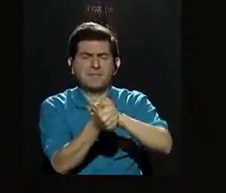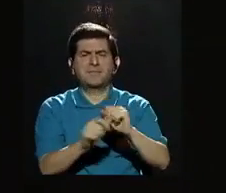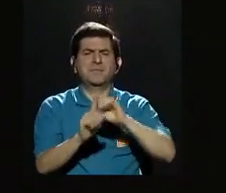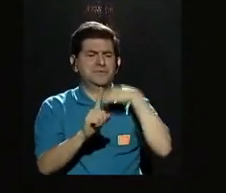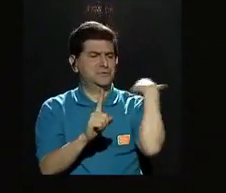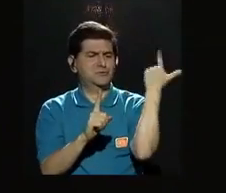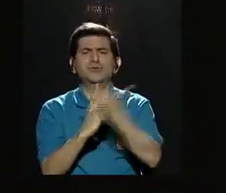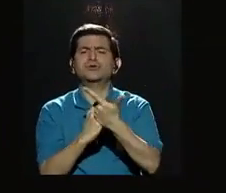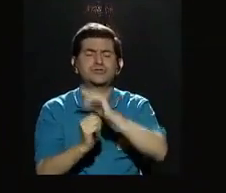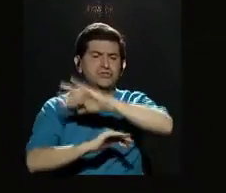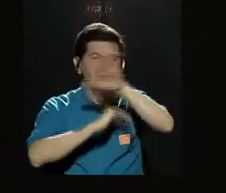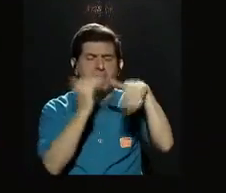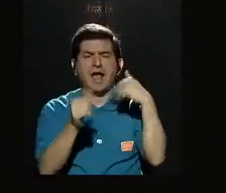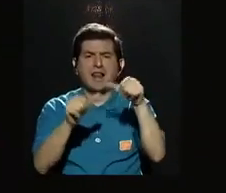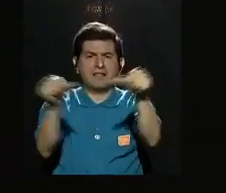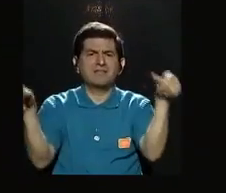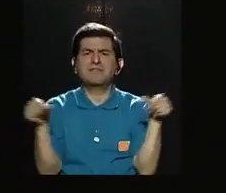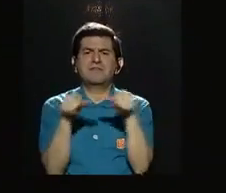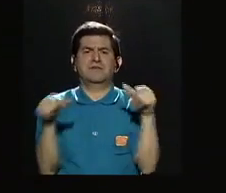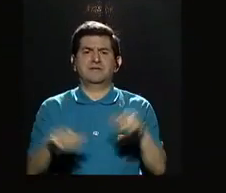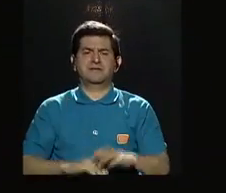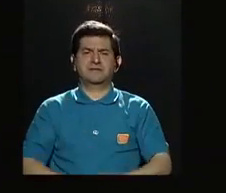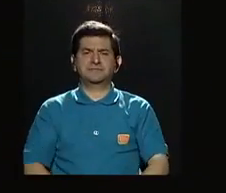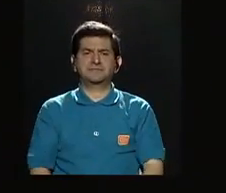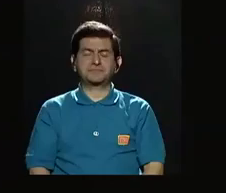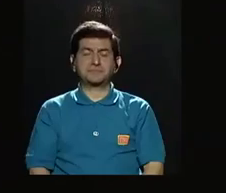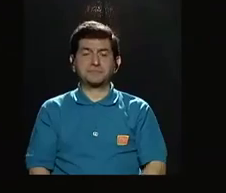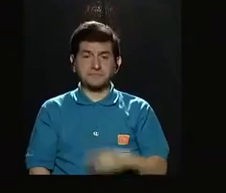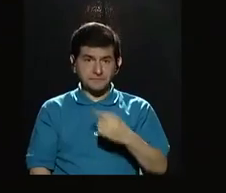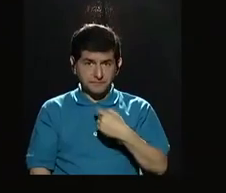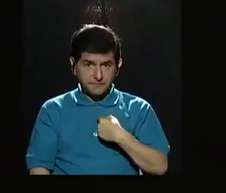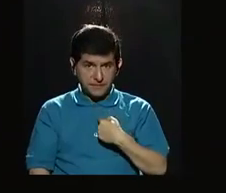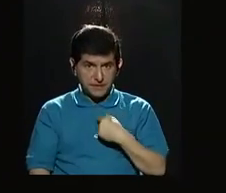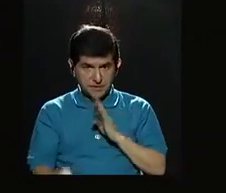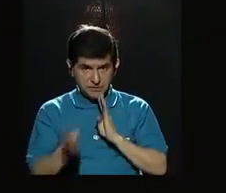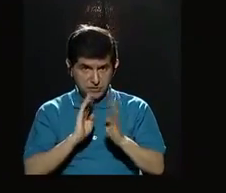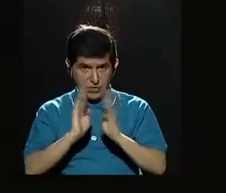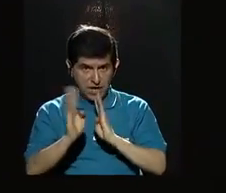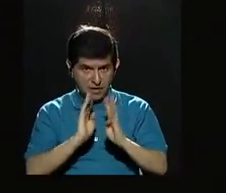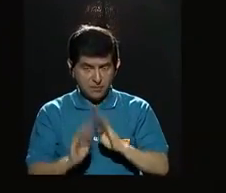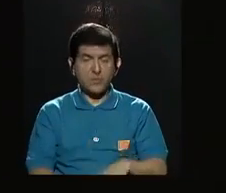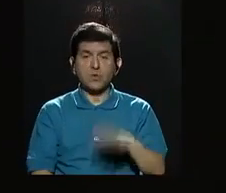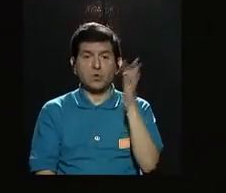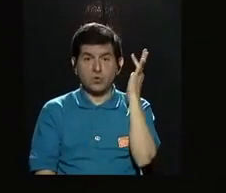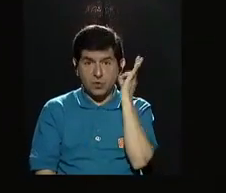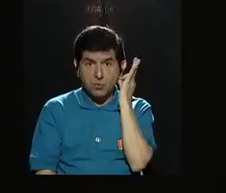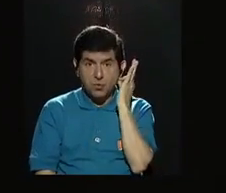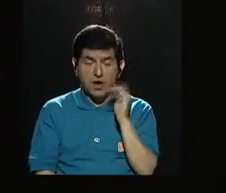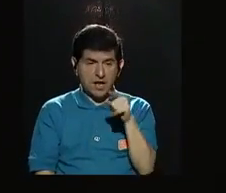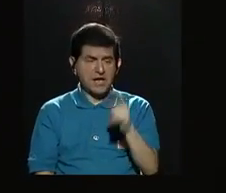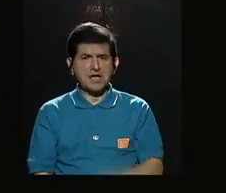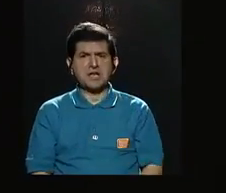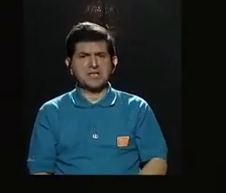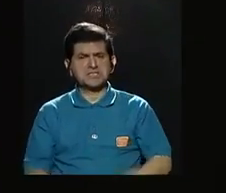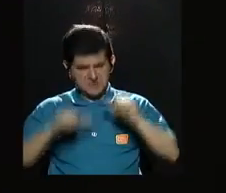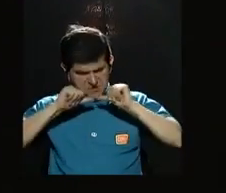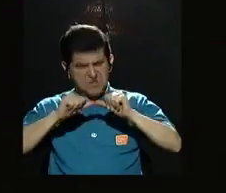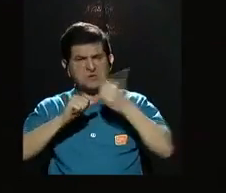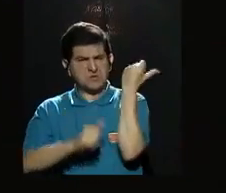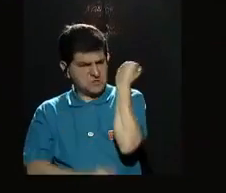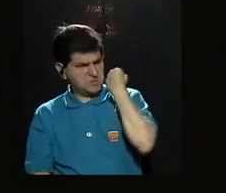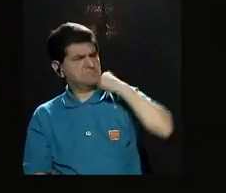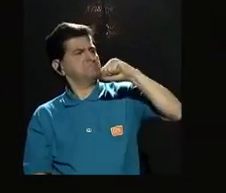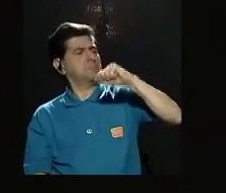aspect. I speak about women on the rise, but let us